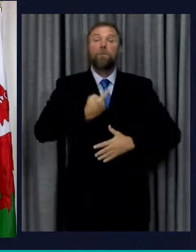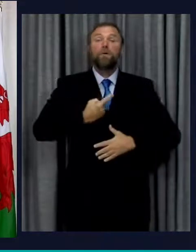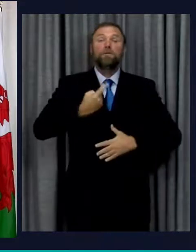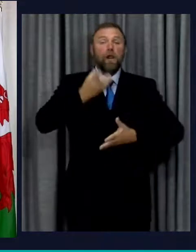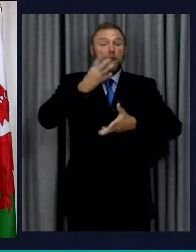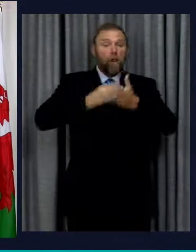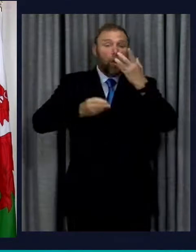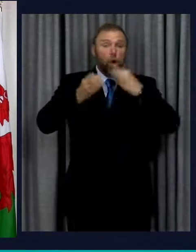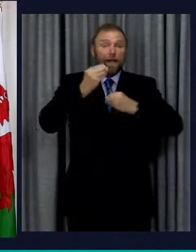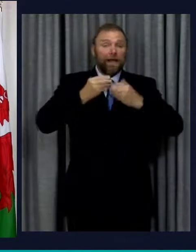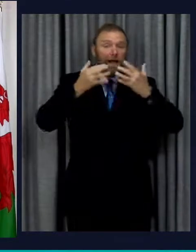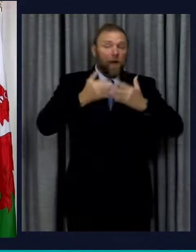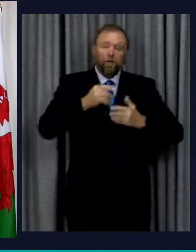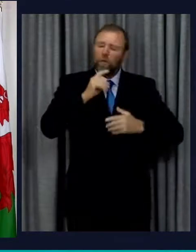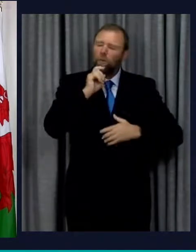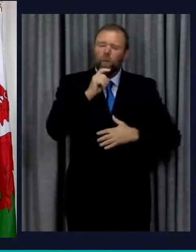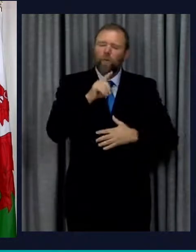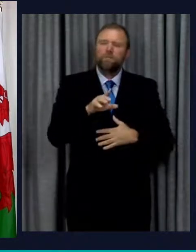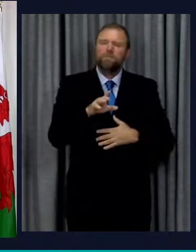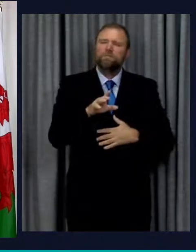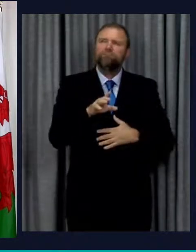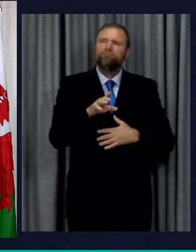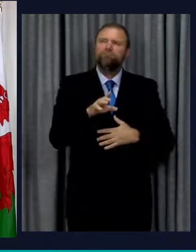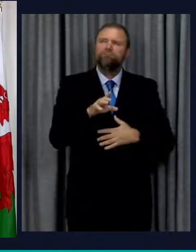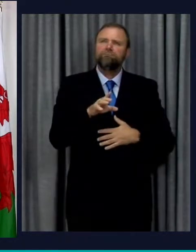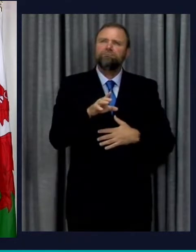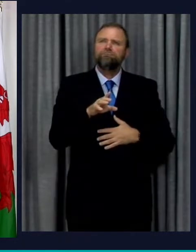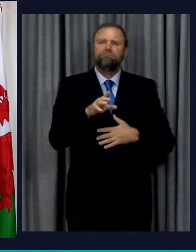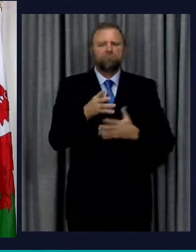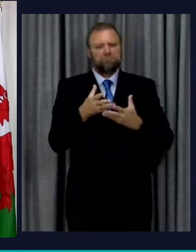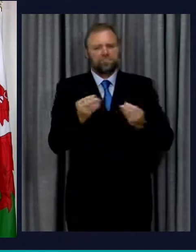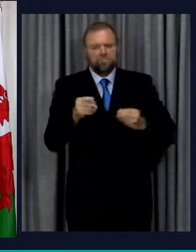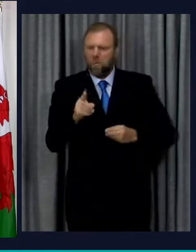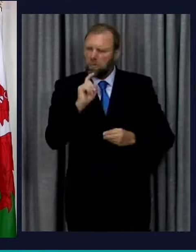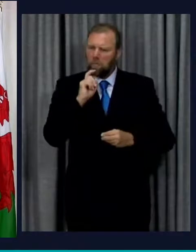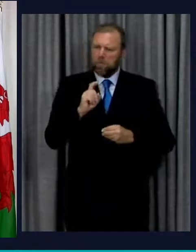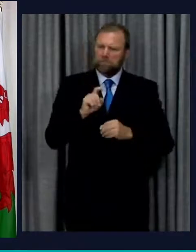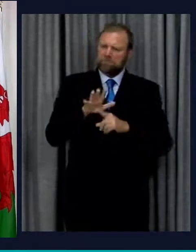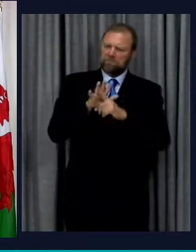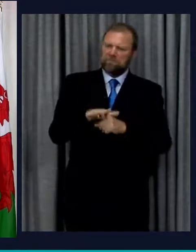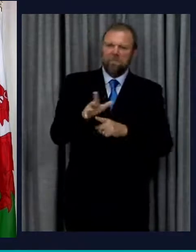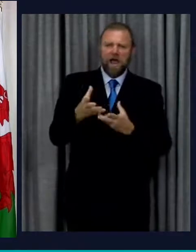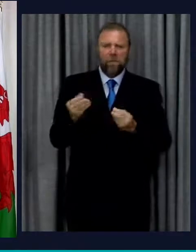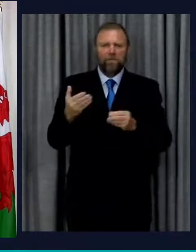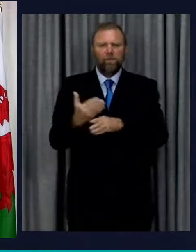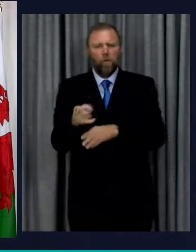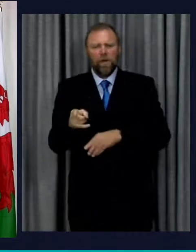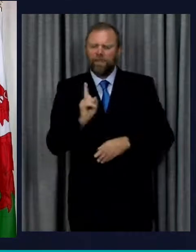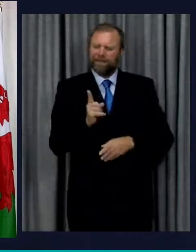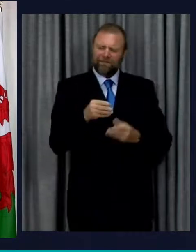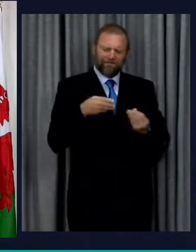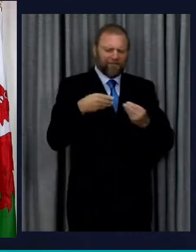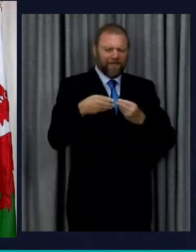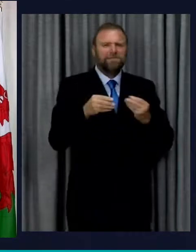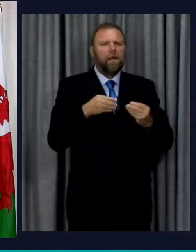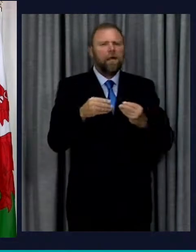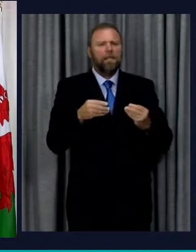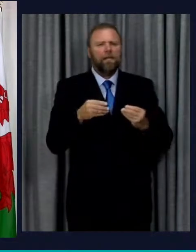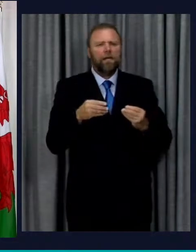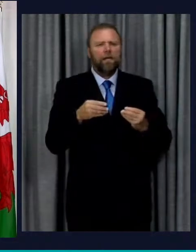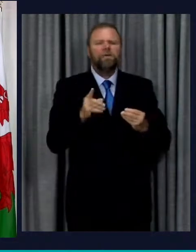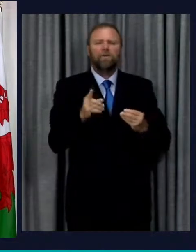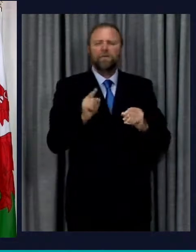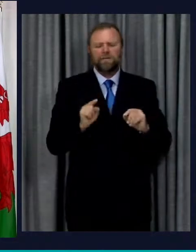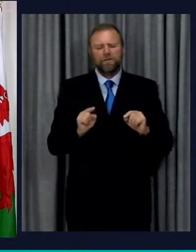likely that people have to make that choice, because personal learning accounts are flexible ways of learning and investing in someone's future. And there's a challenge here